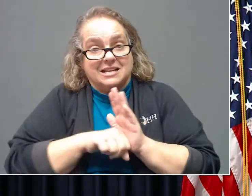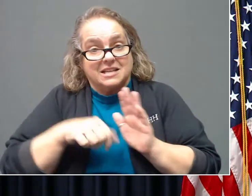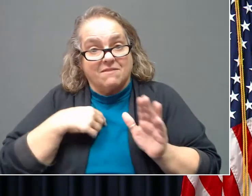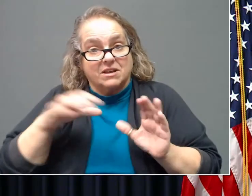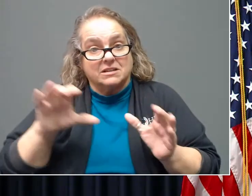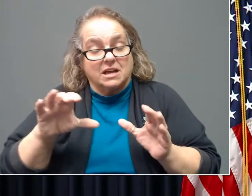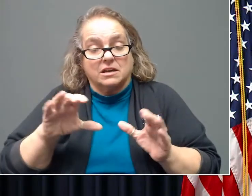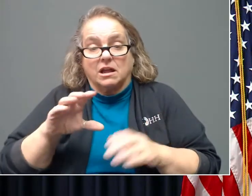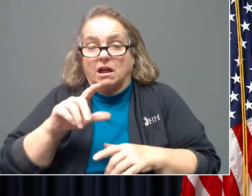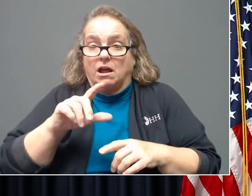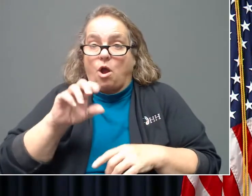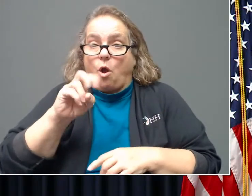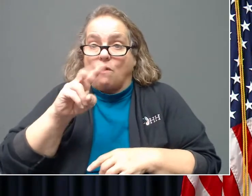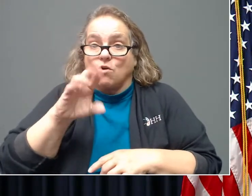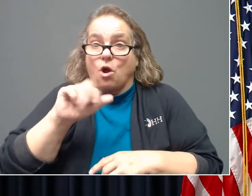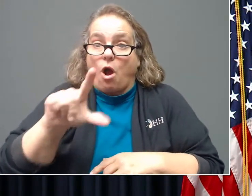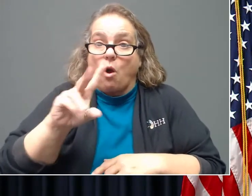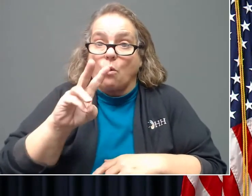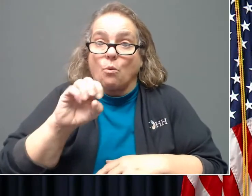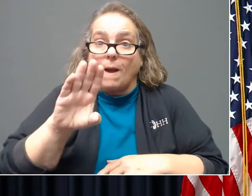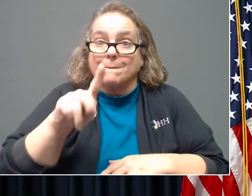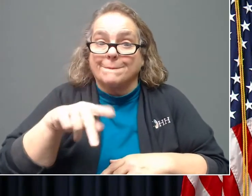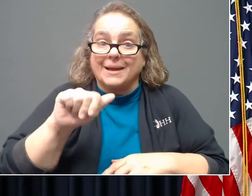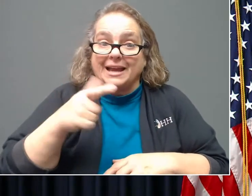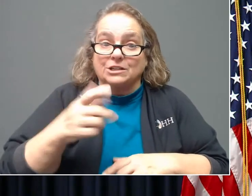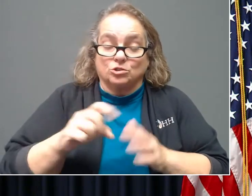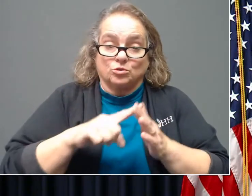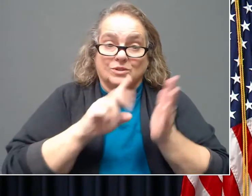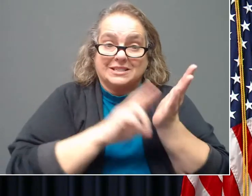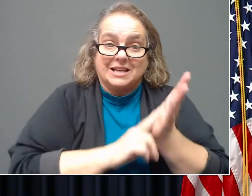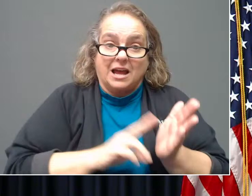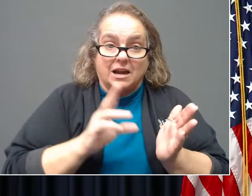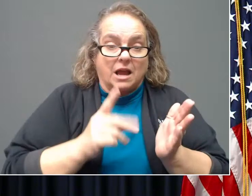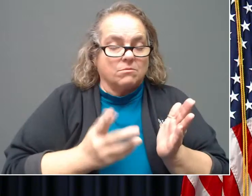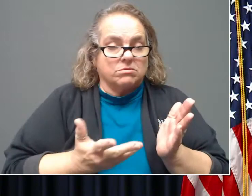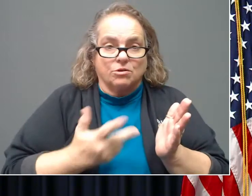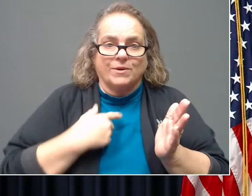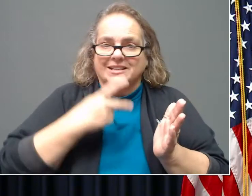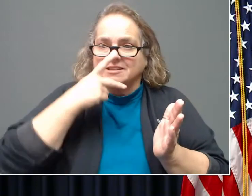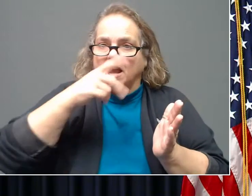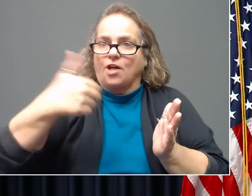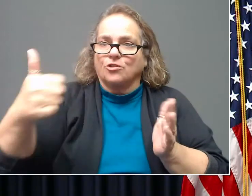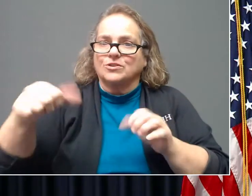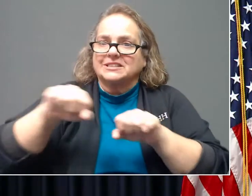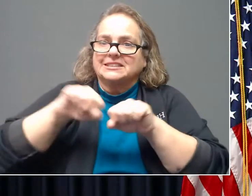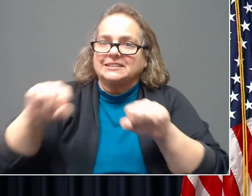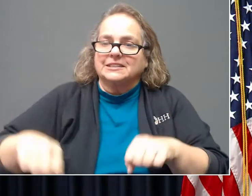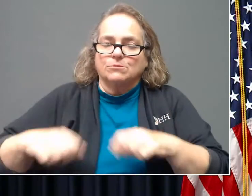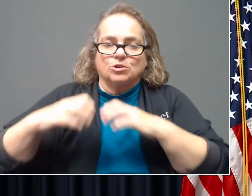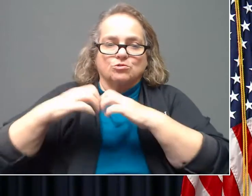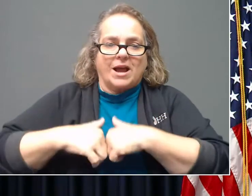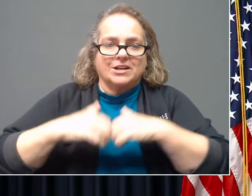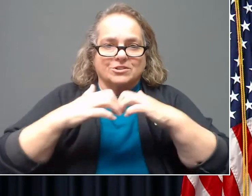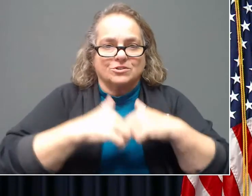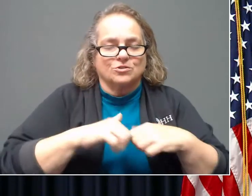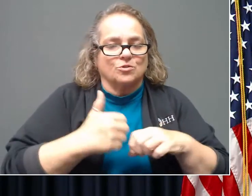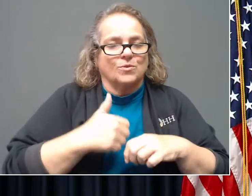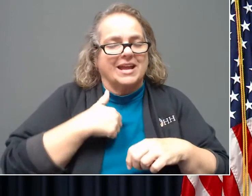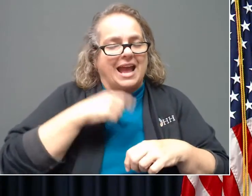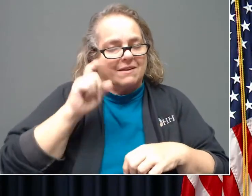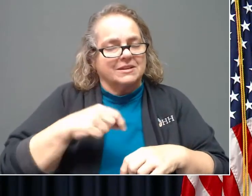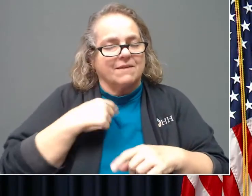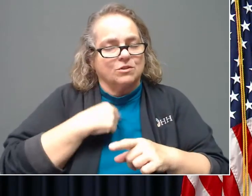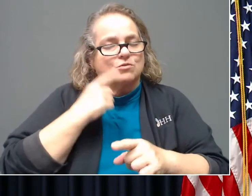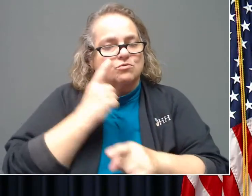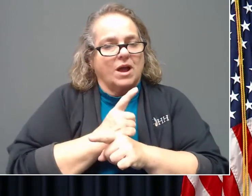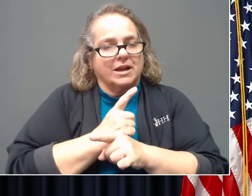up, what we're seeing is other systems crashing. So ensuring that we have the type of partnerships where that's not